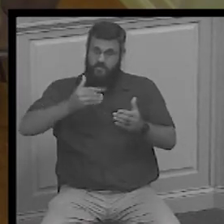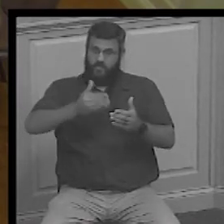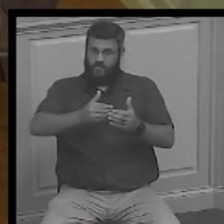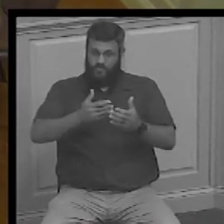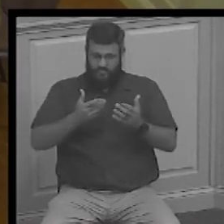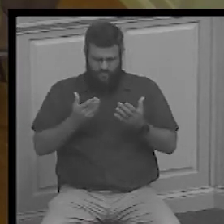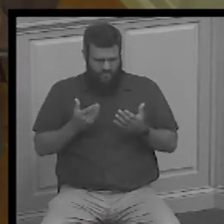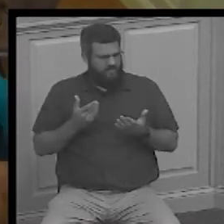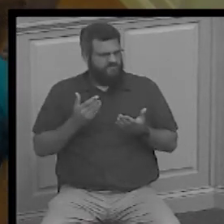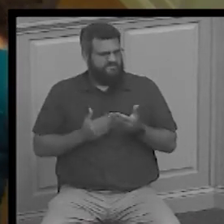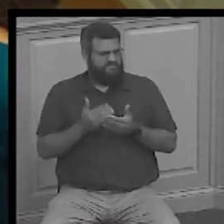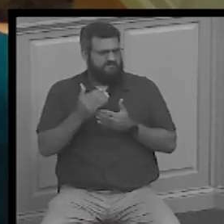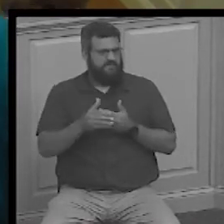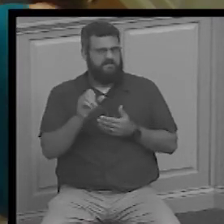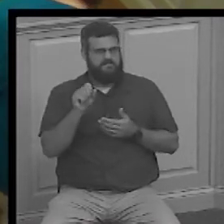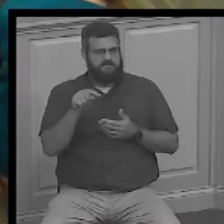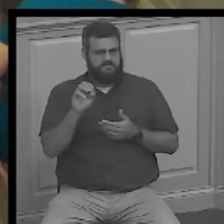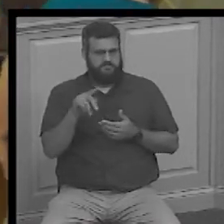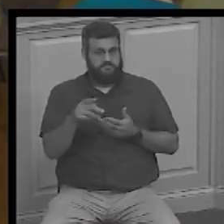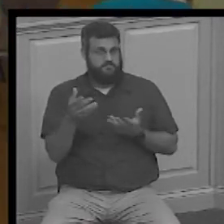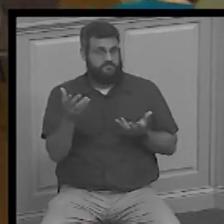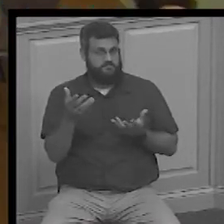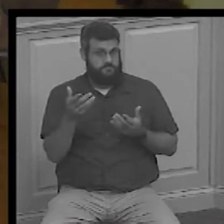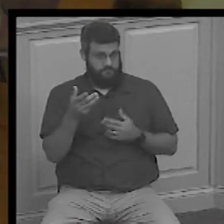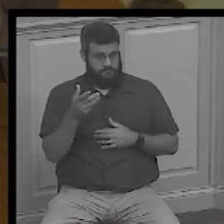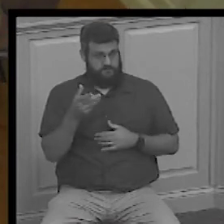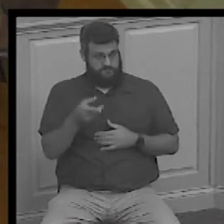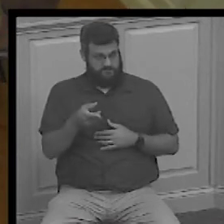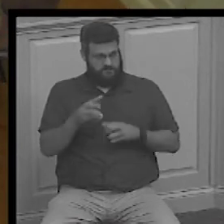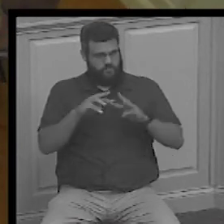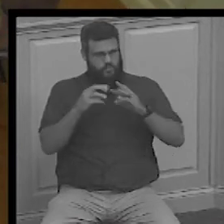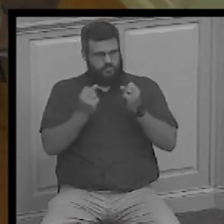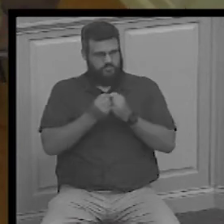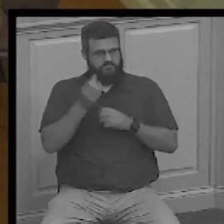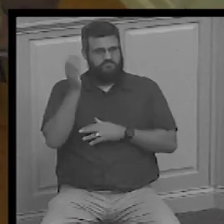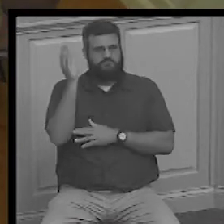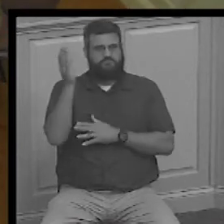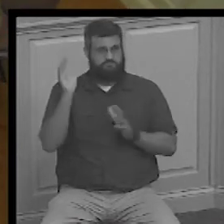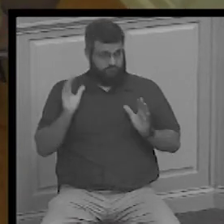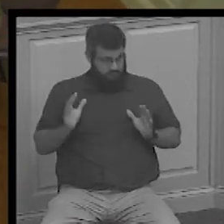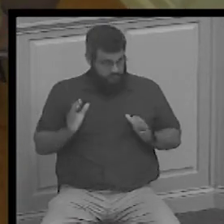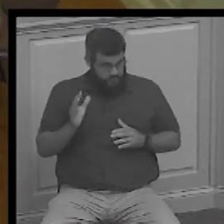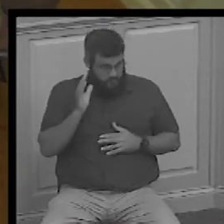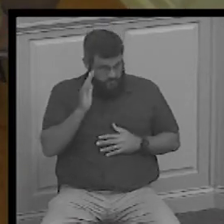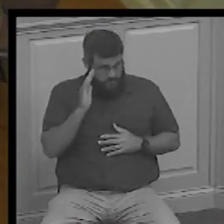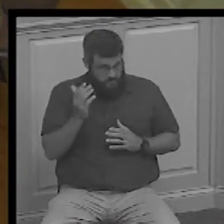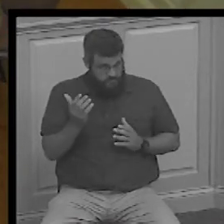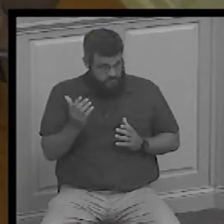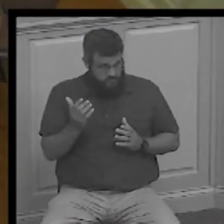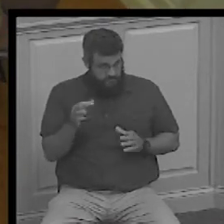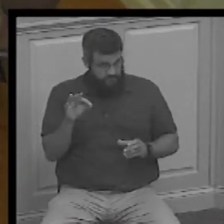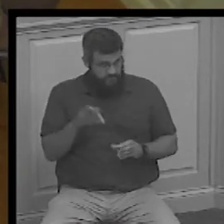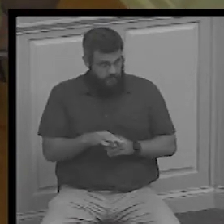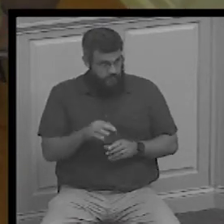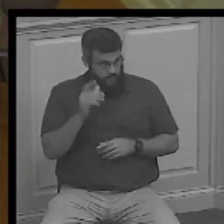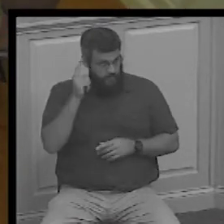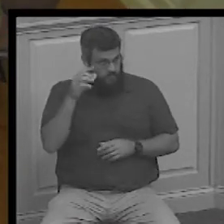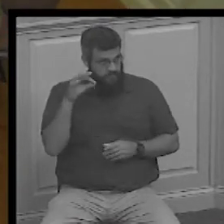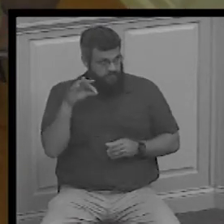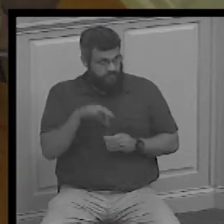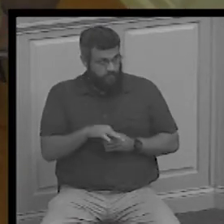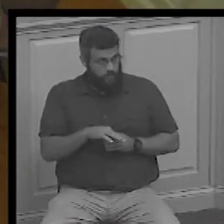So what's the next step? Is this was a workshop? Is there's going to be a final vote and